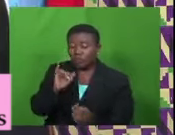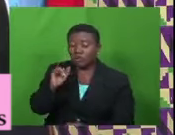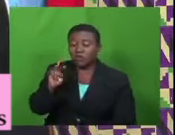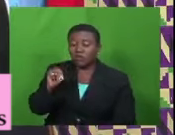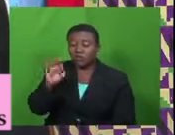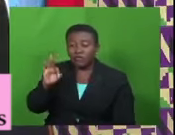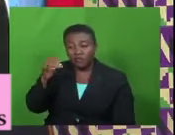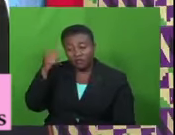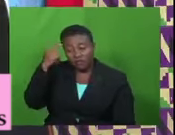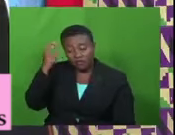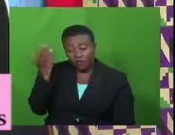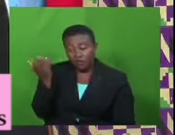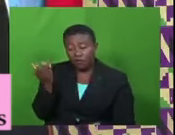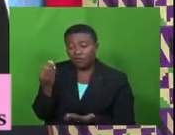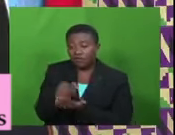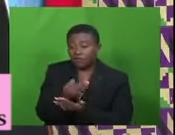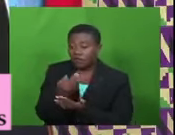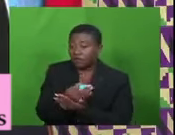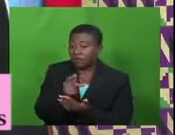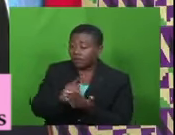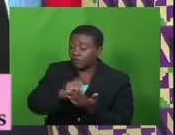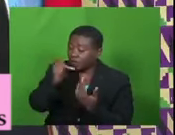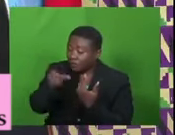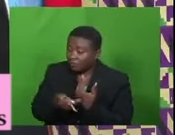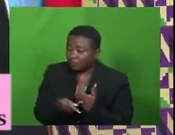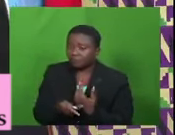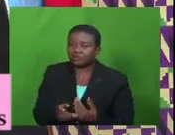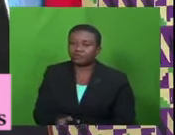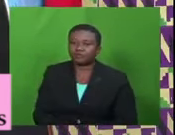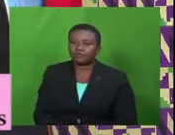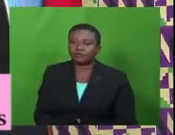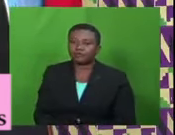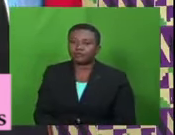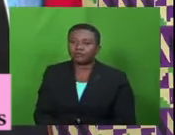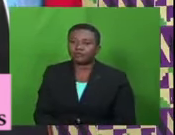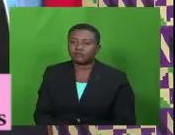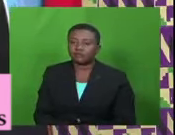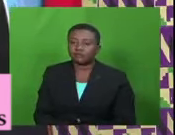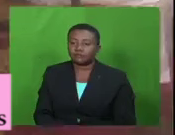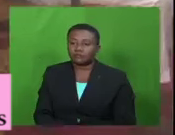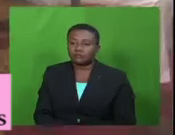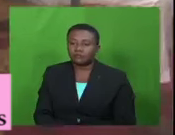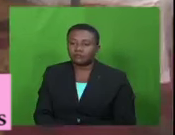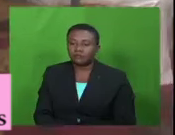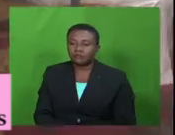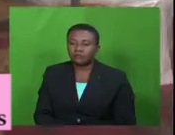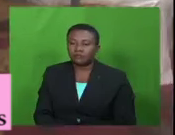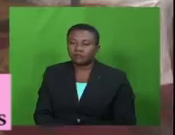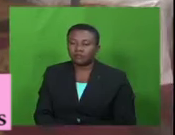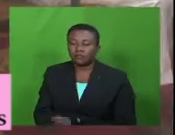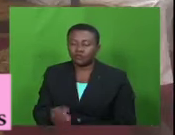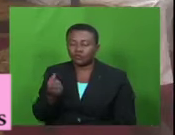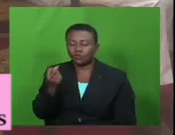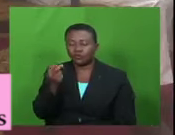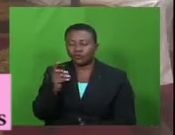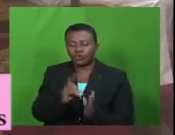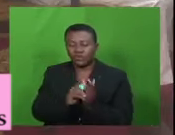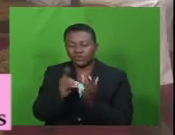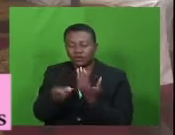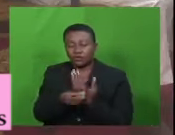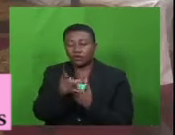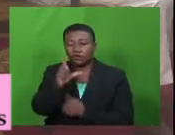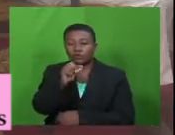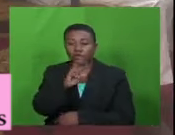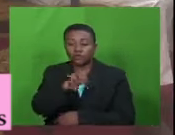program. Mr. Speaker, having reached a staff-level agreement on 12 December